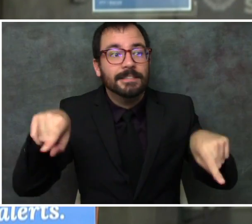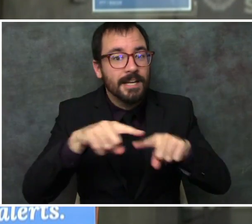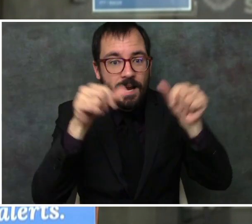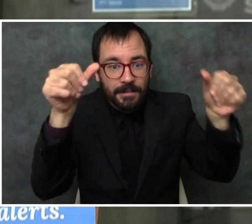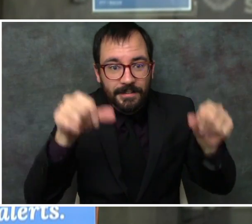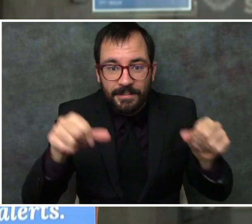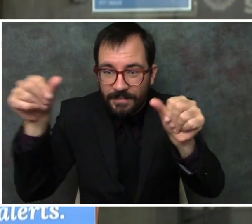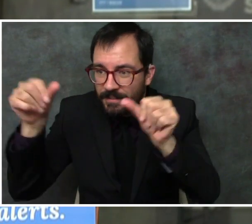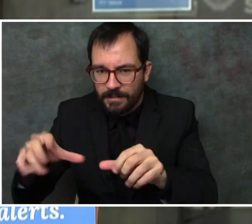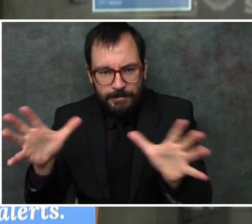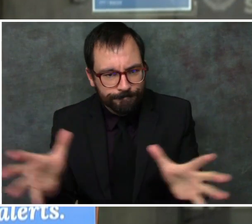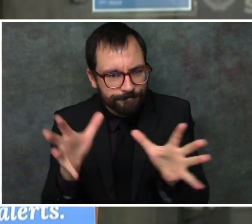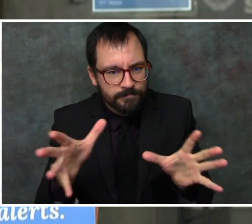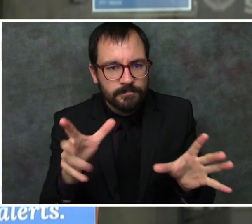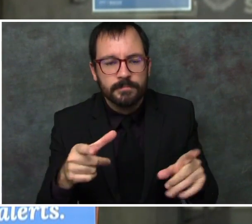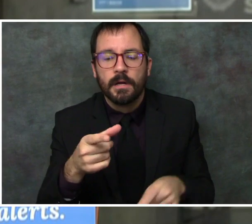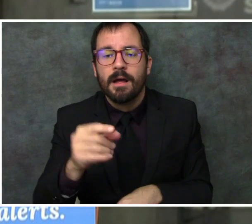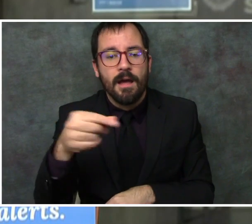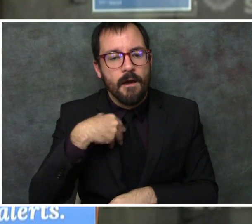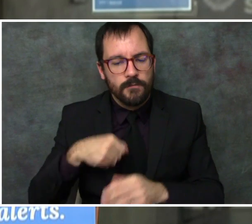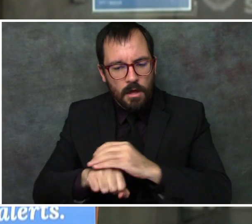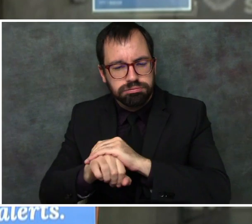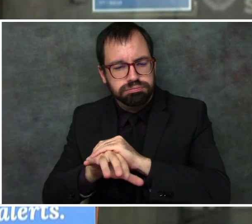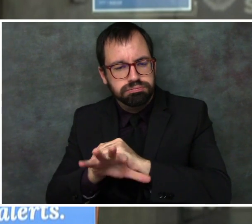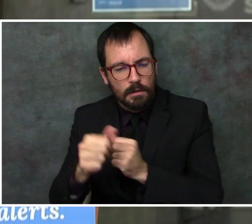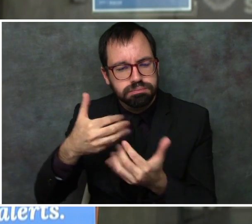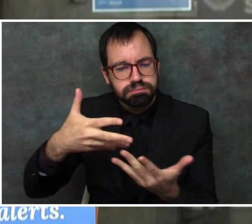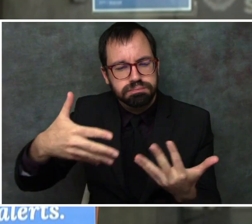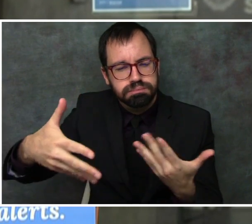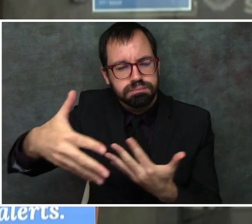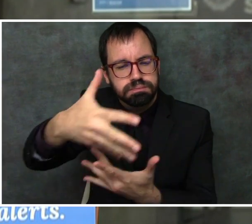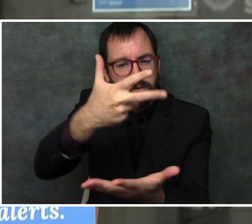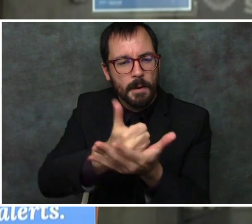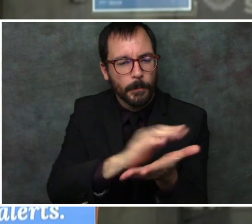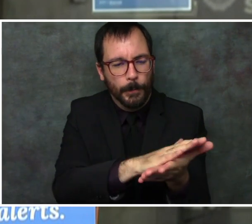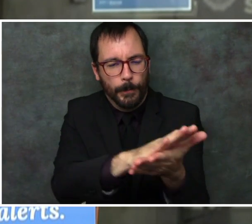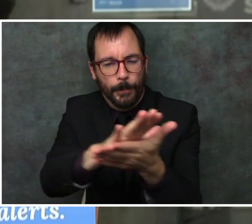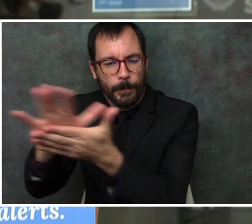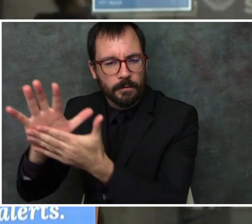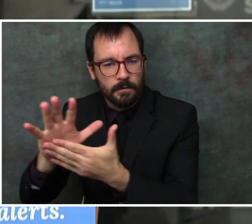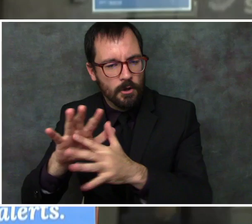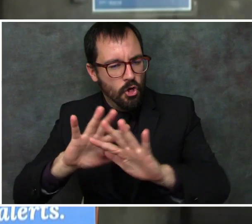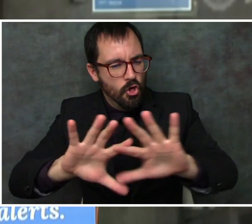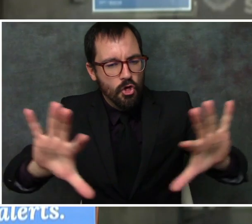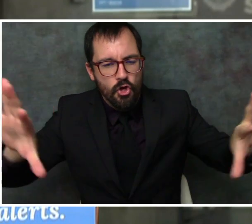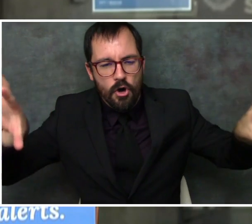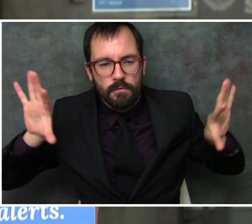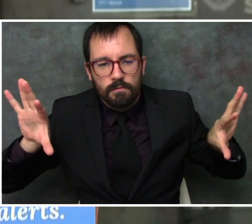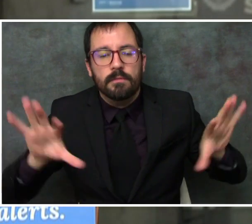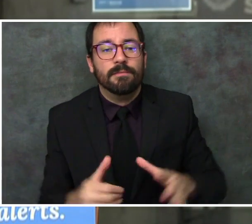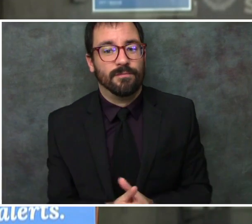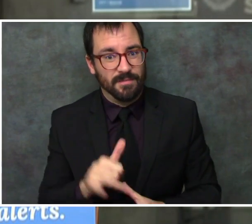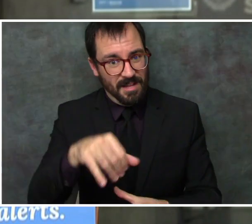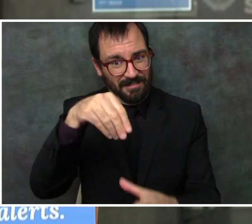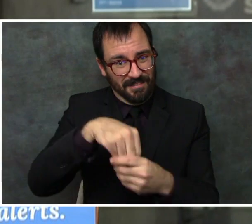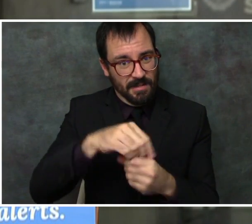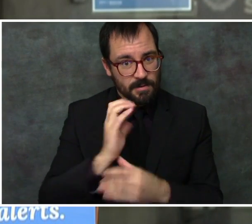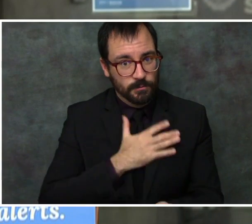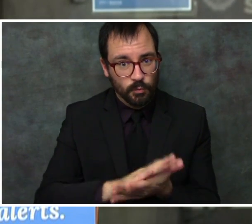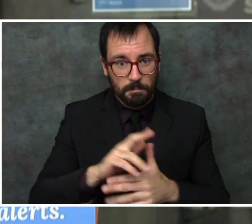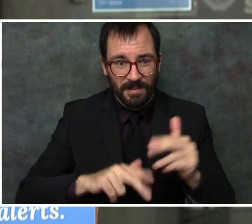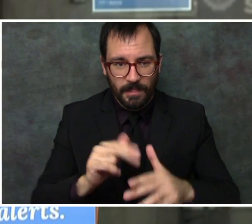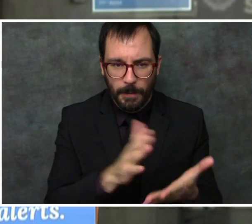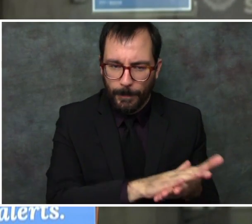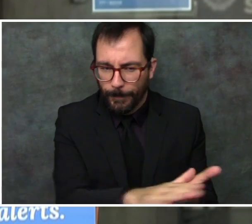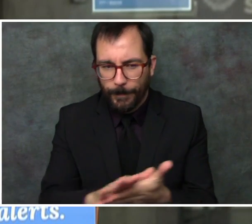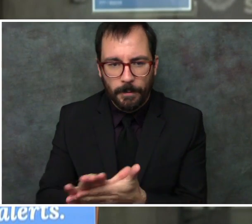school buildings between groups coming and on weekends. We've been ensuring that there's been enough supplies and